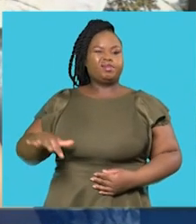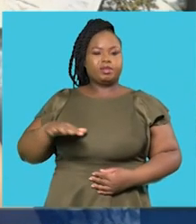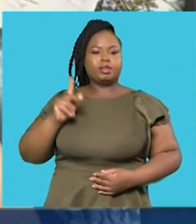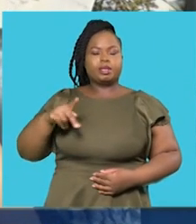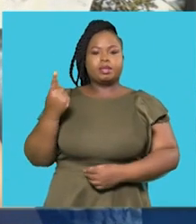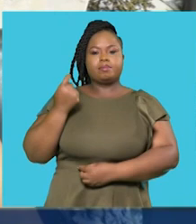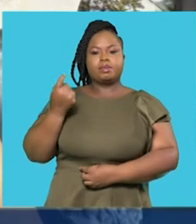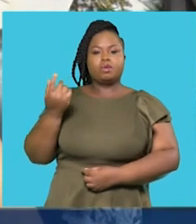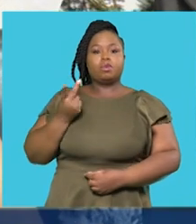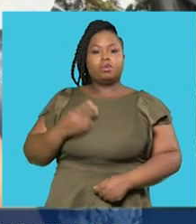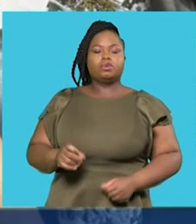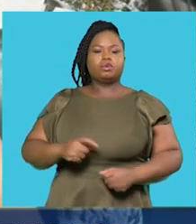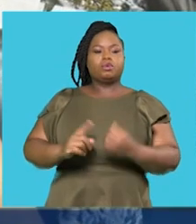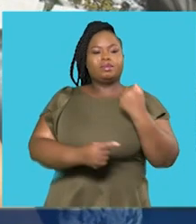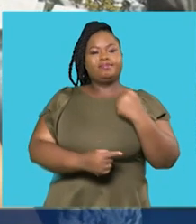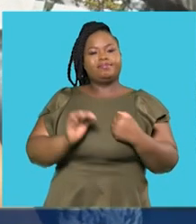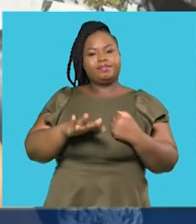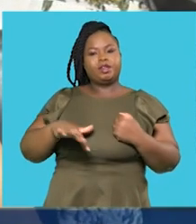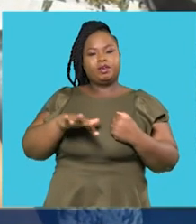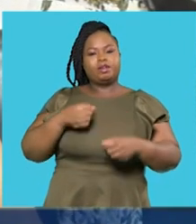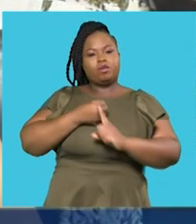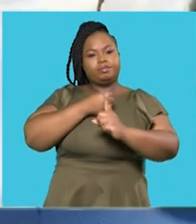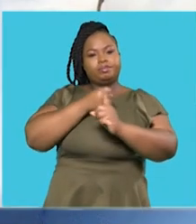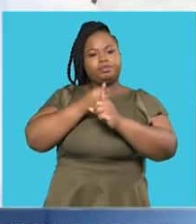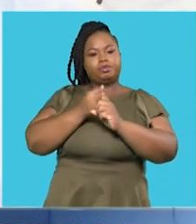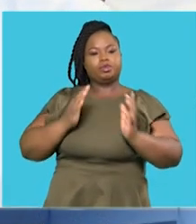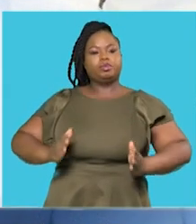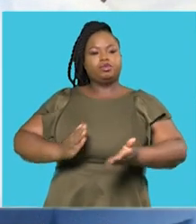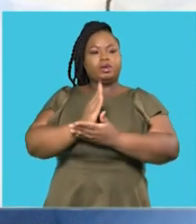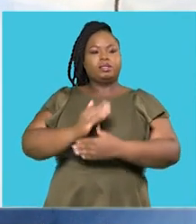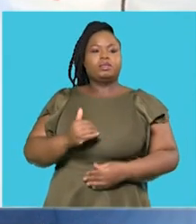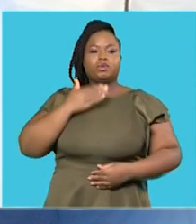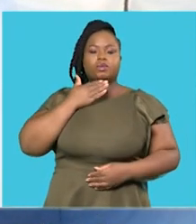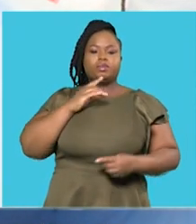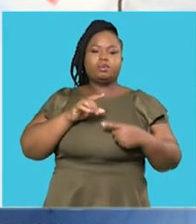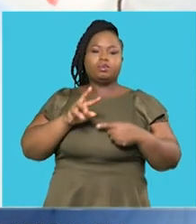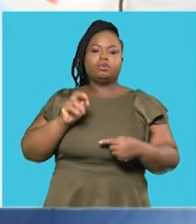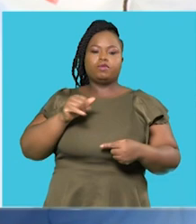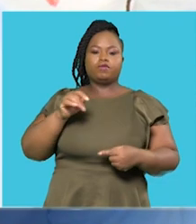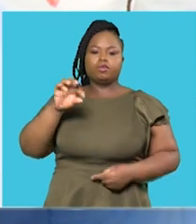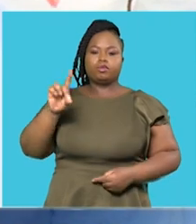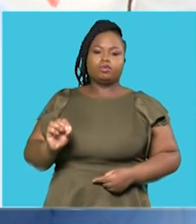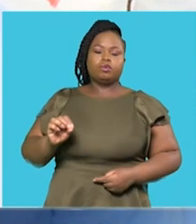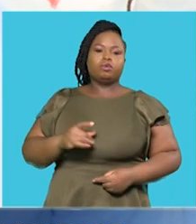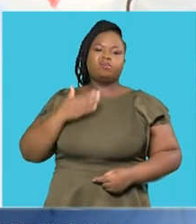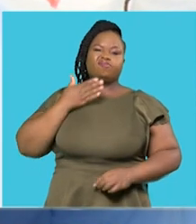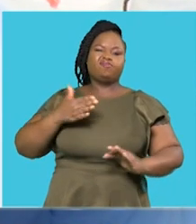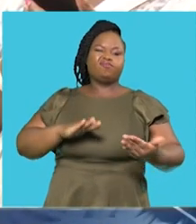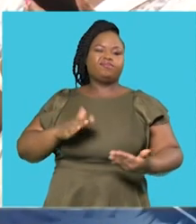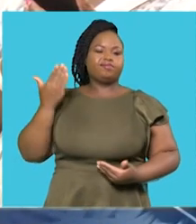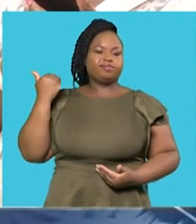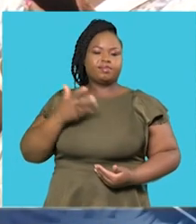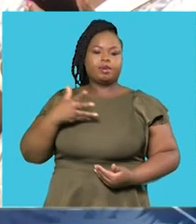yaseKliptown ikwalikhaya lokugqibela lomkhankaseli wamalungelo oluntu kunye nomlandeli wemfundo ongasekhoyo